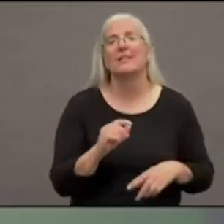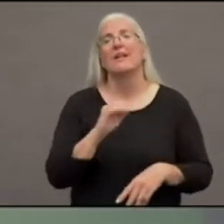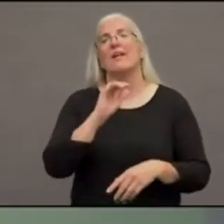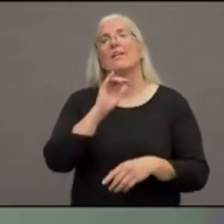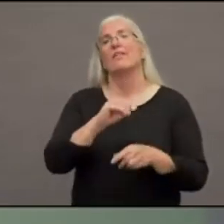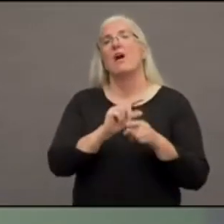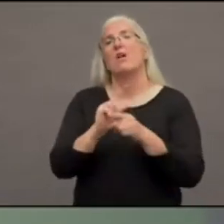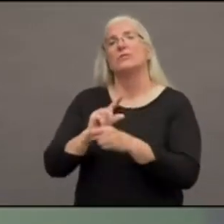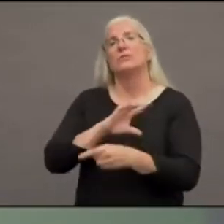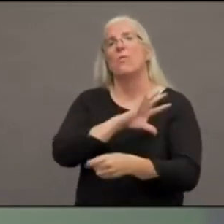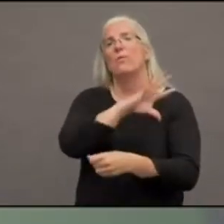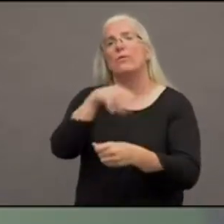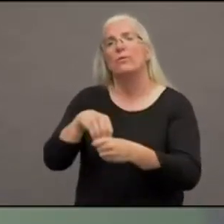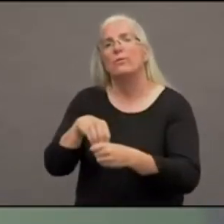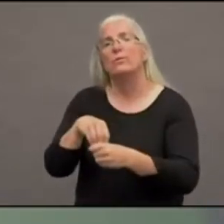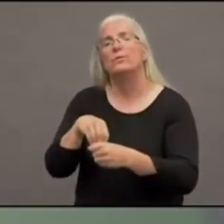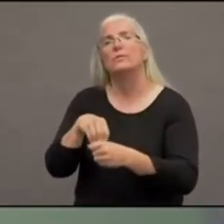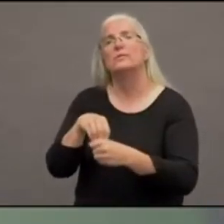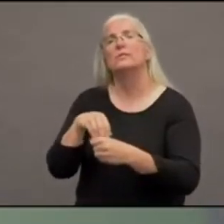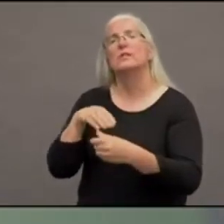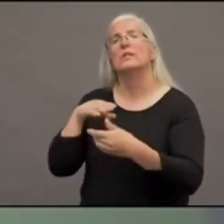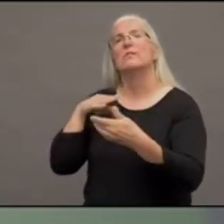as focused on